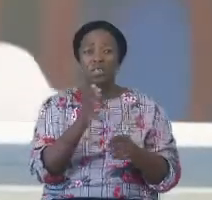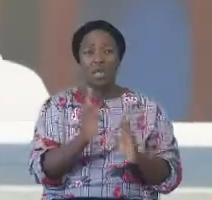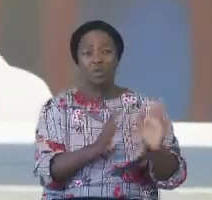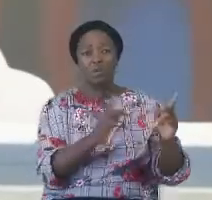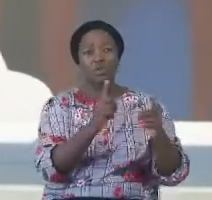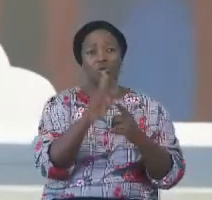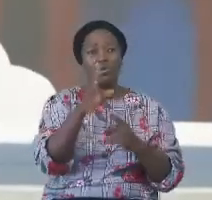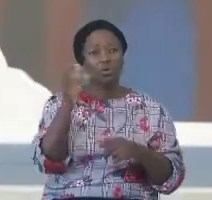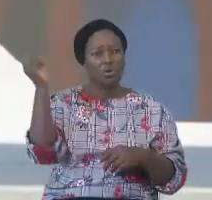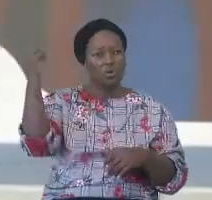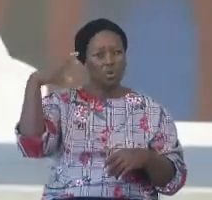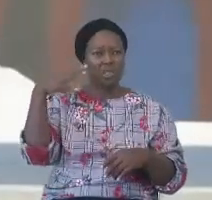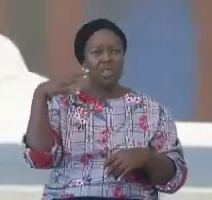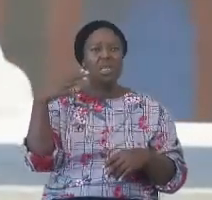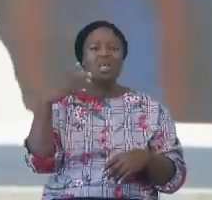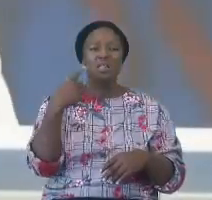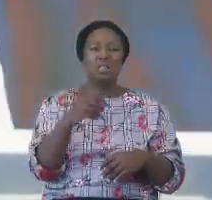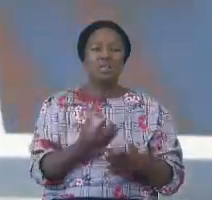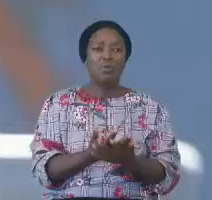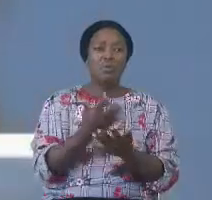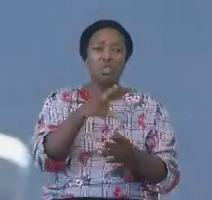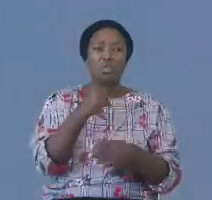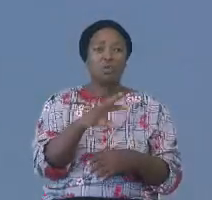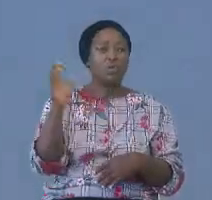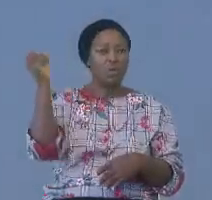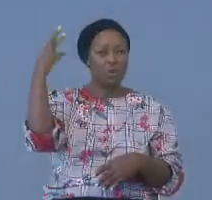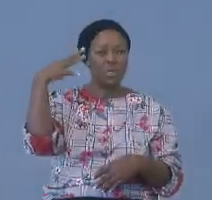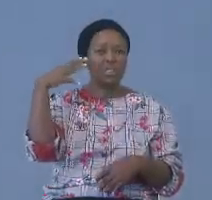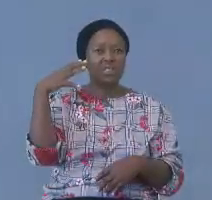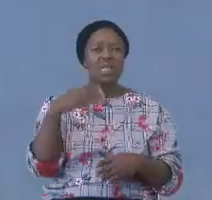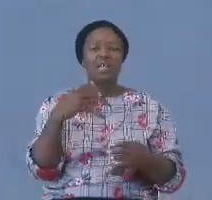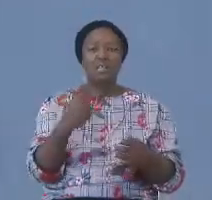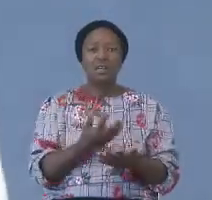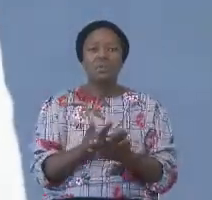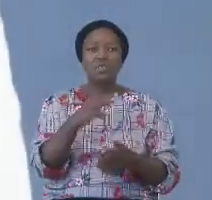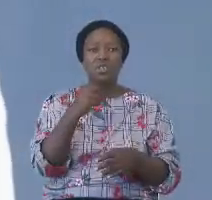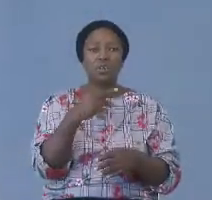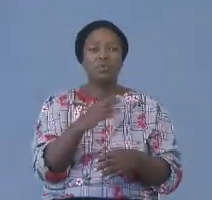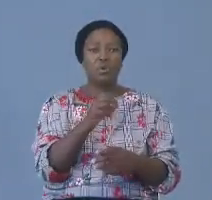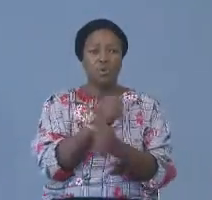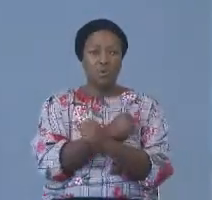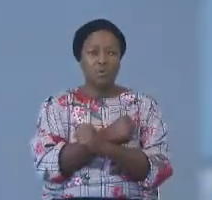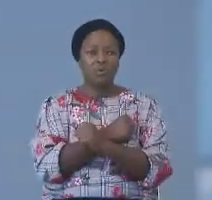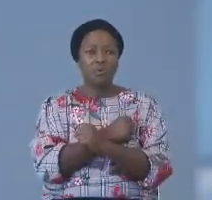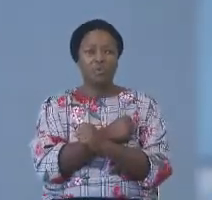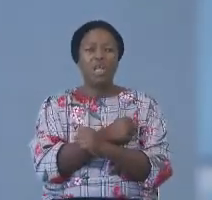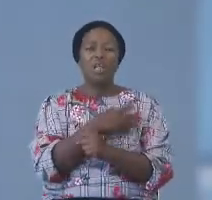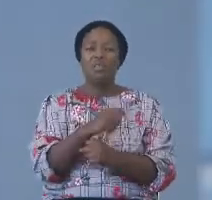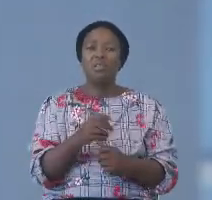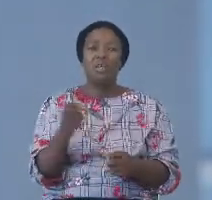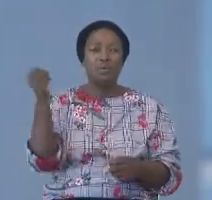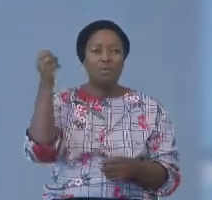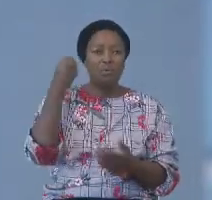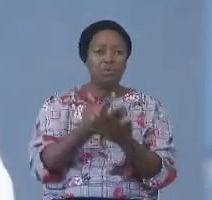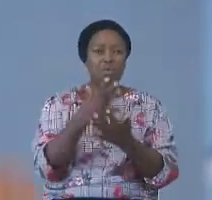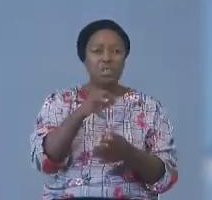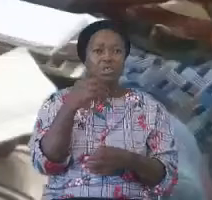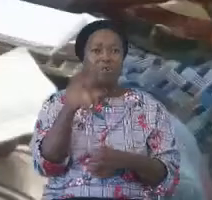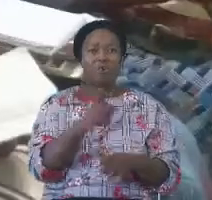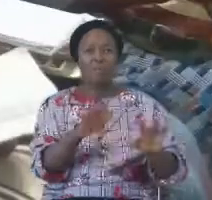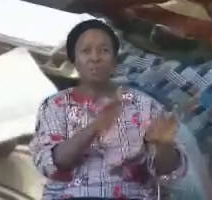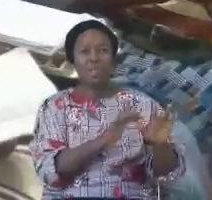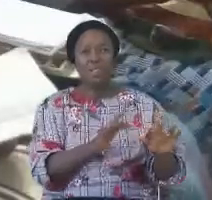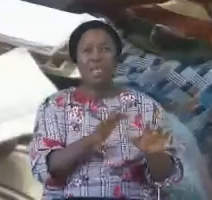come not according to my good works according to your grace the riches of your grace the